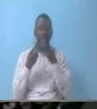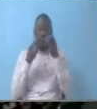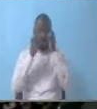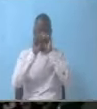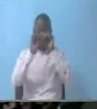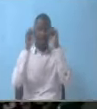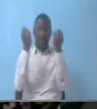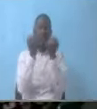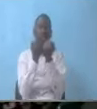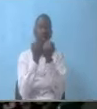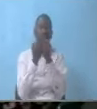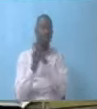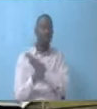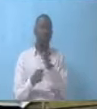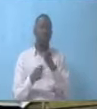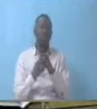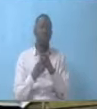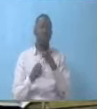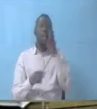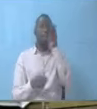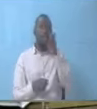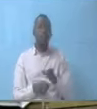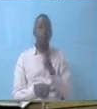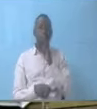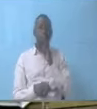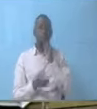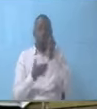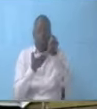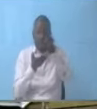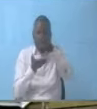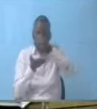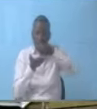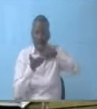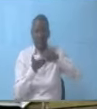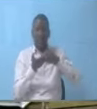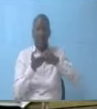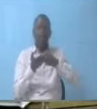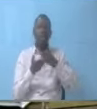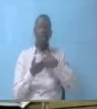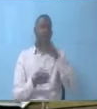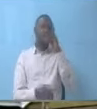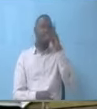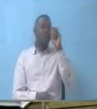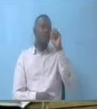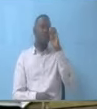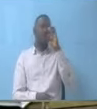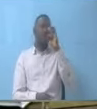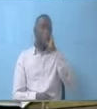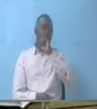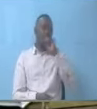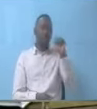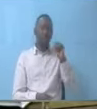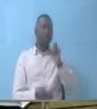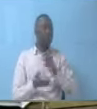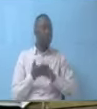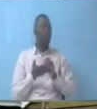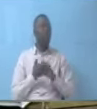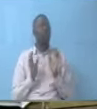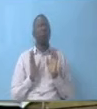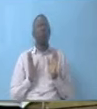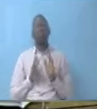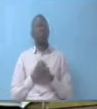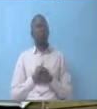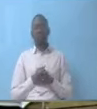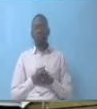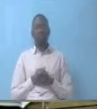tiyé lu tollu dem be ci fanwéri fan té duñ ko yobbu ci kanam atté kat lolou nekku ñi nga xamné ñoy bind rek la lolou kaddu la ko xamné mu